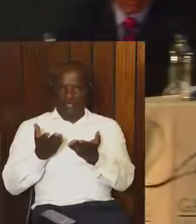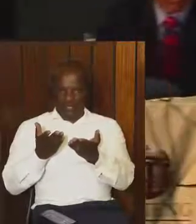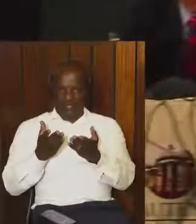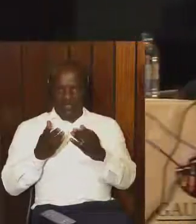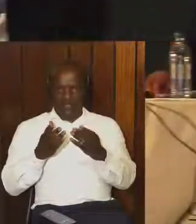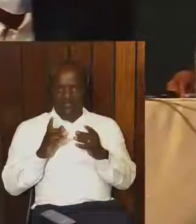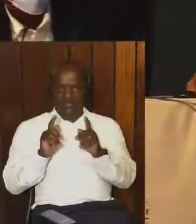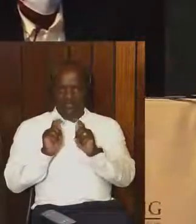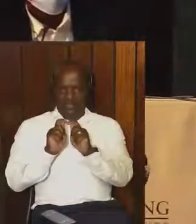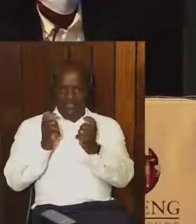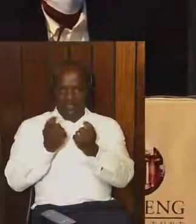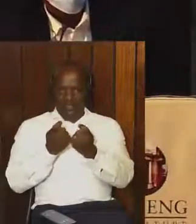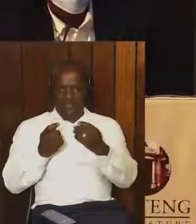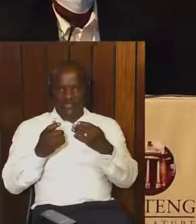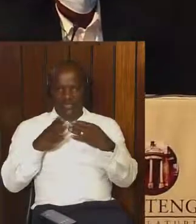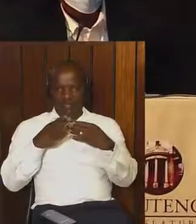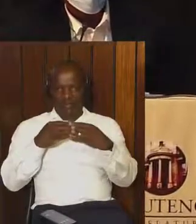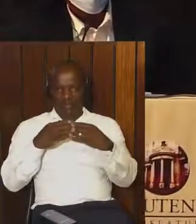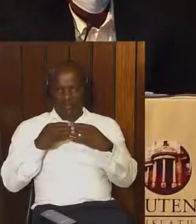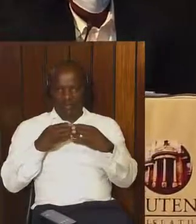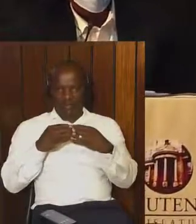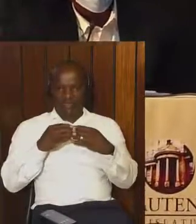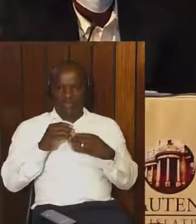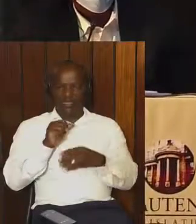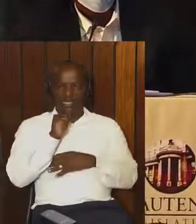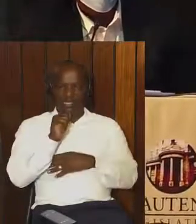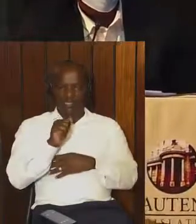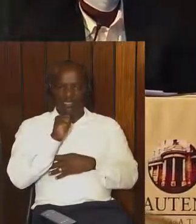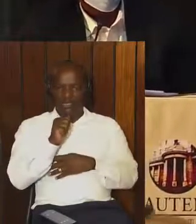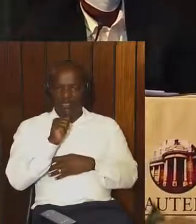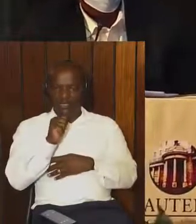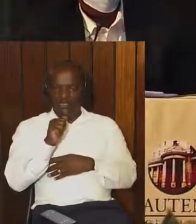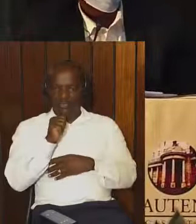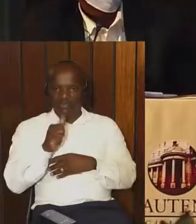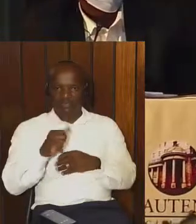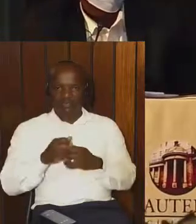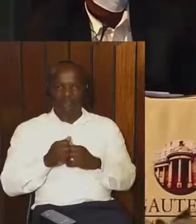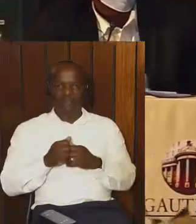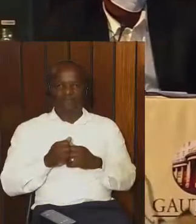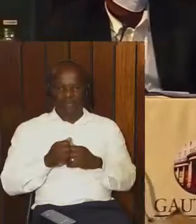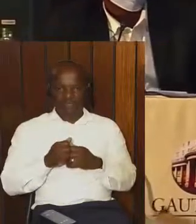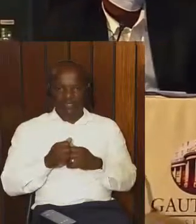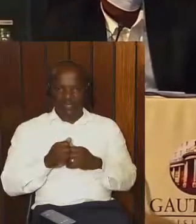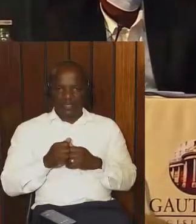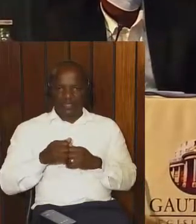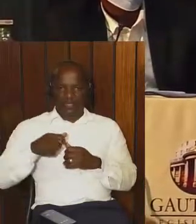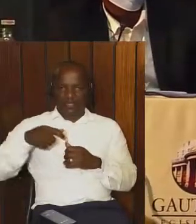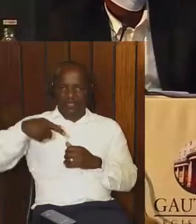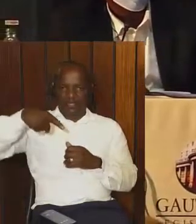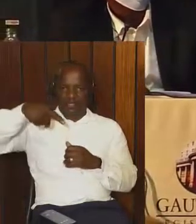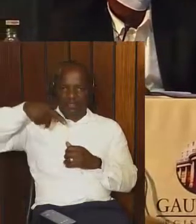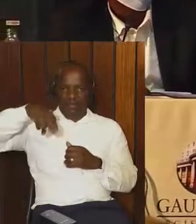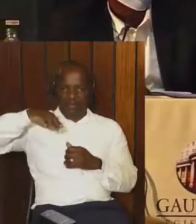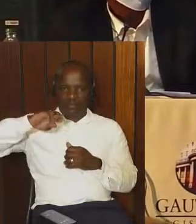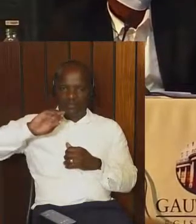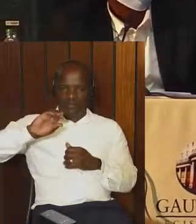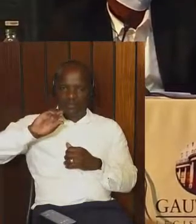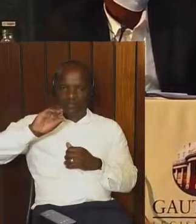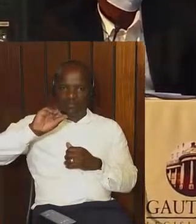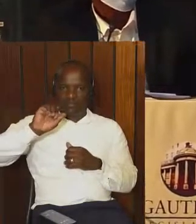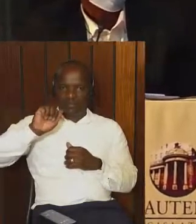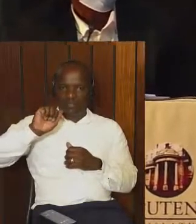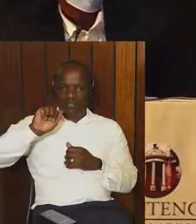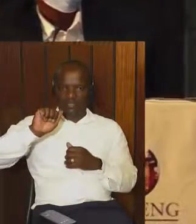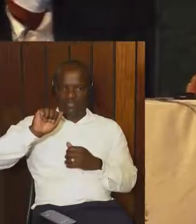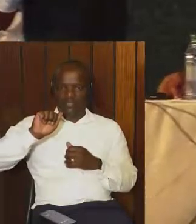there will be answering as well. And then the gentleman that's here from PRASA, I'm not sure if you would want to